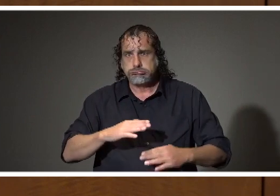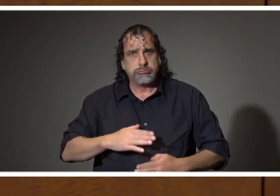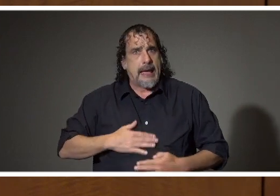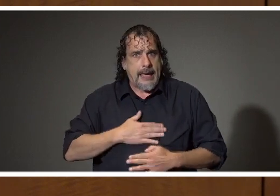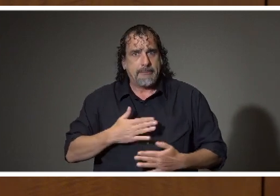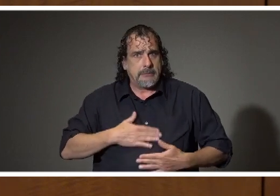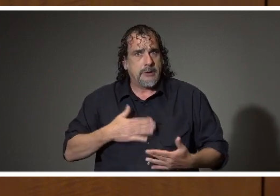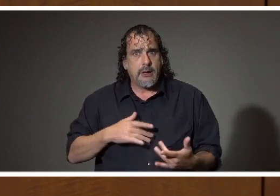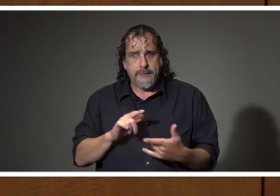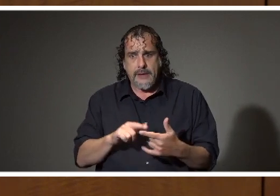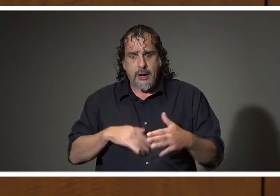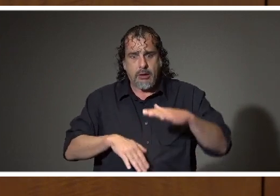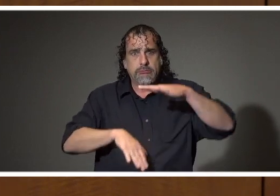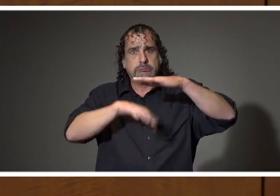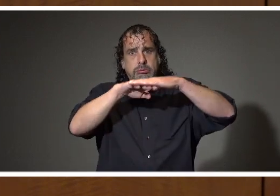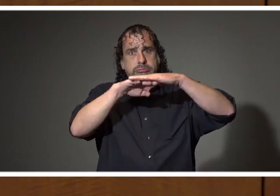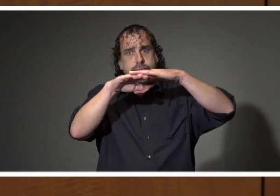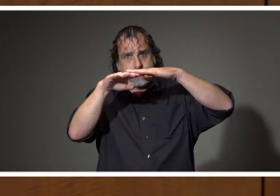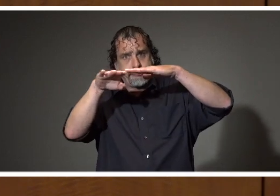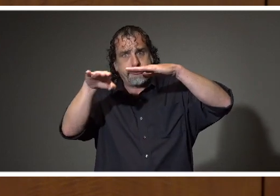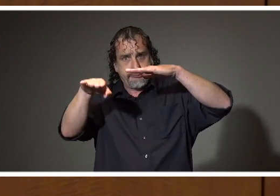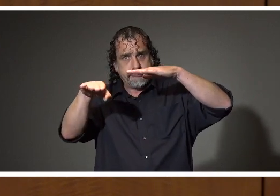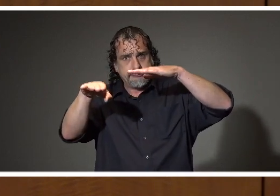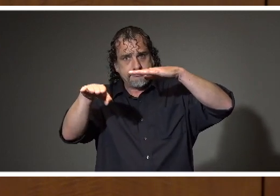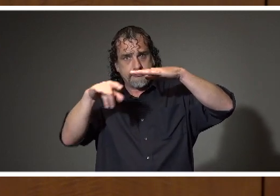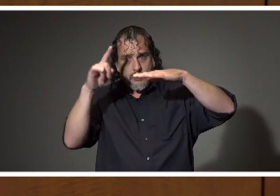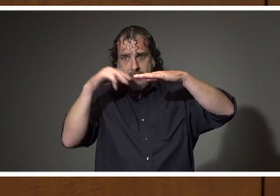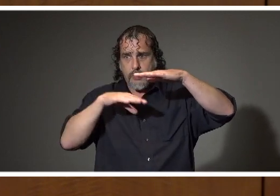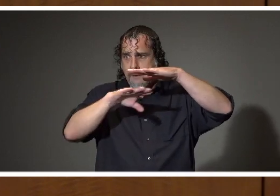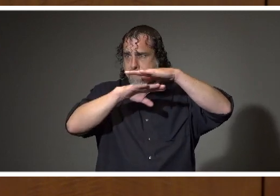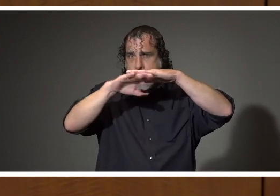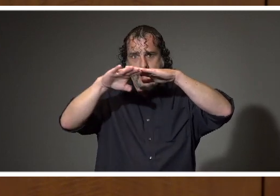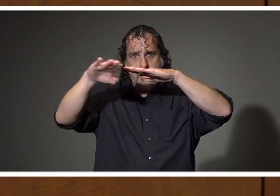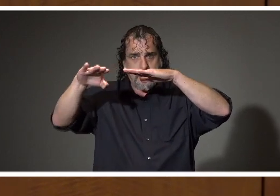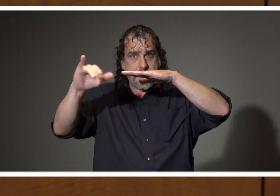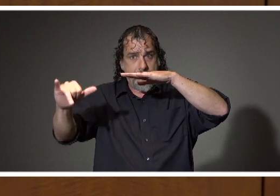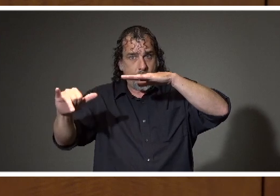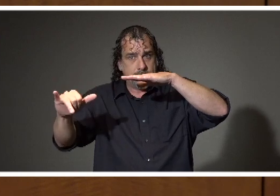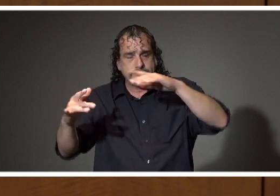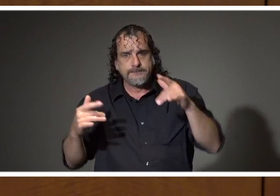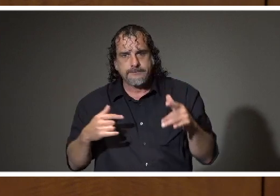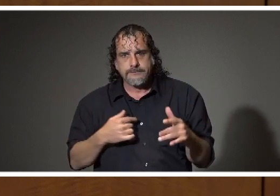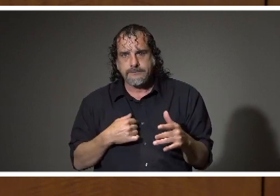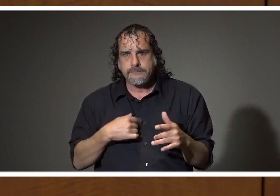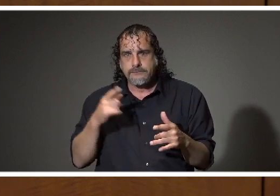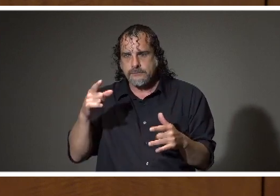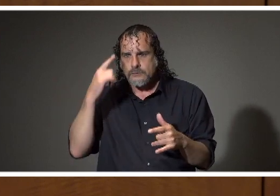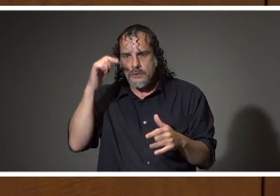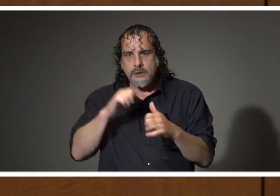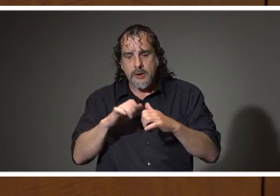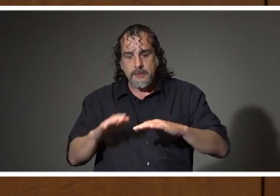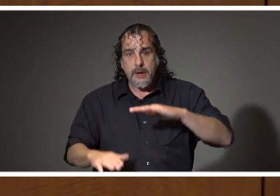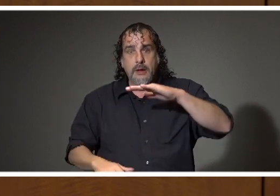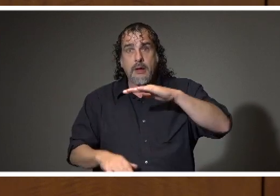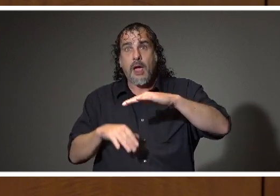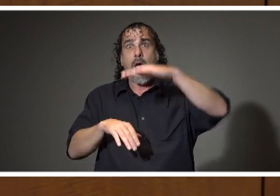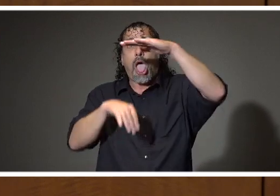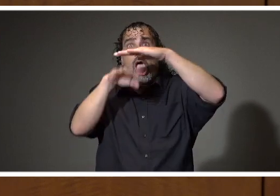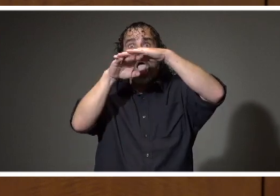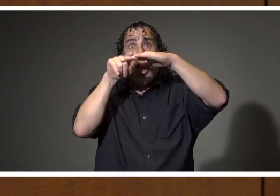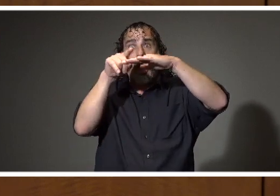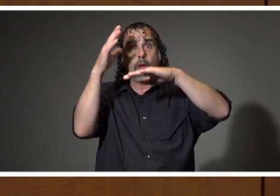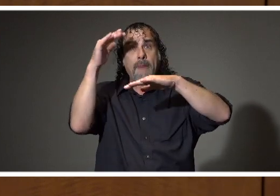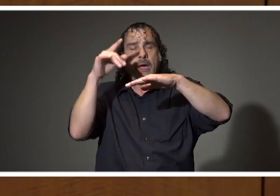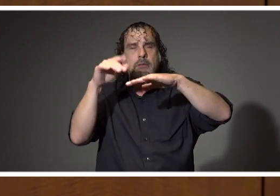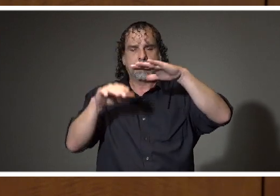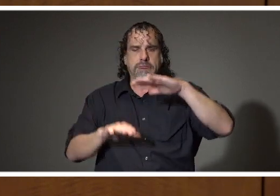curve is flattening. It appears to be plateauing, and it appears it is going to be much lower than was originally